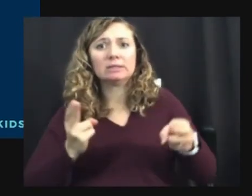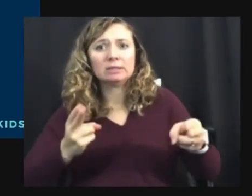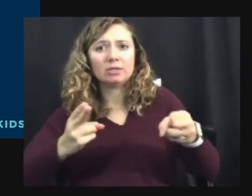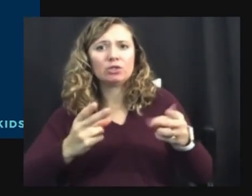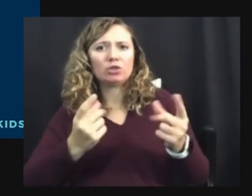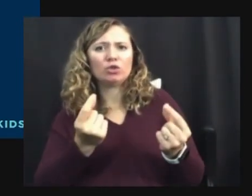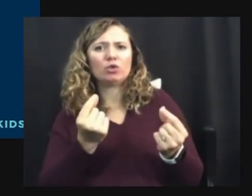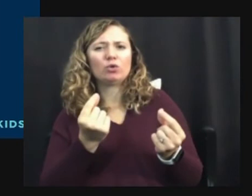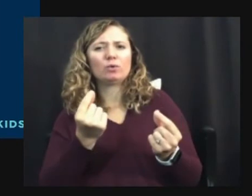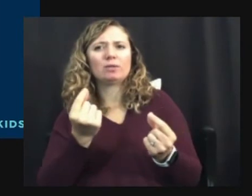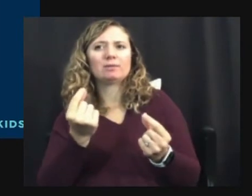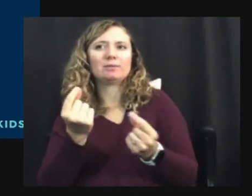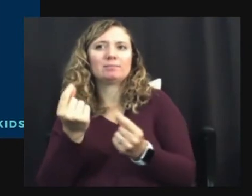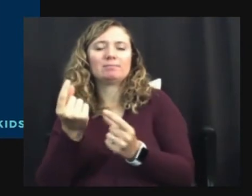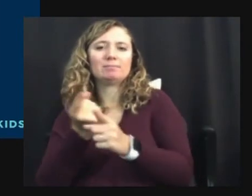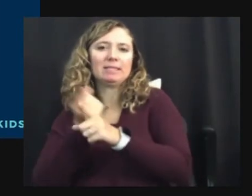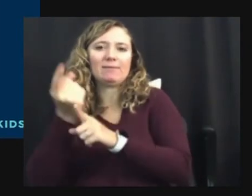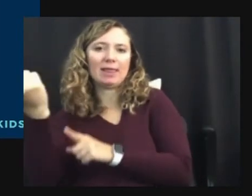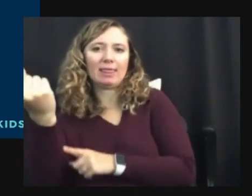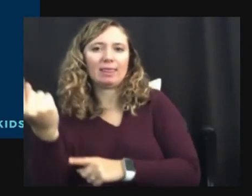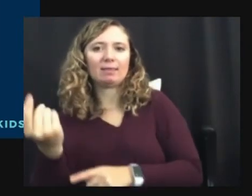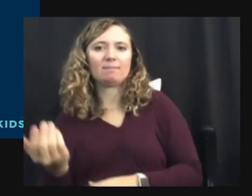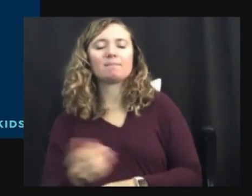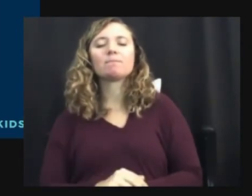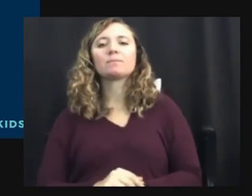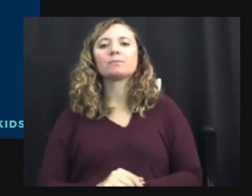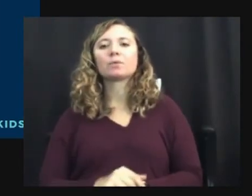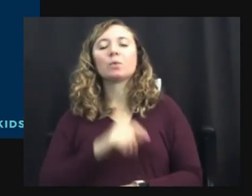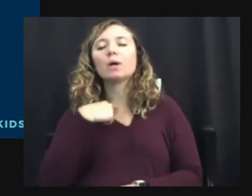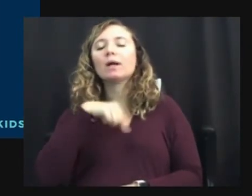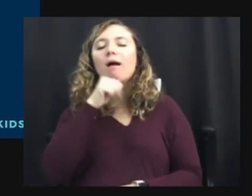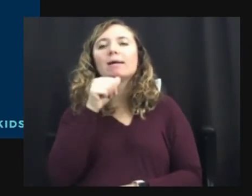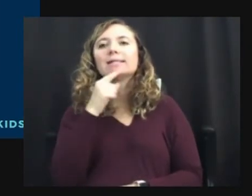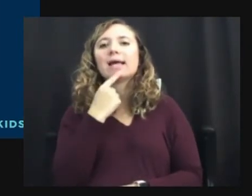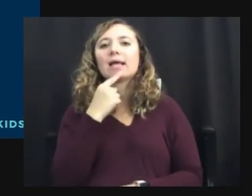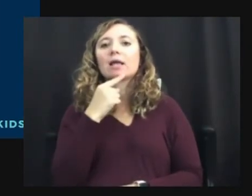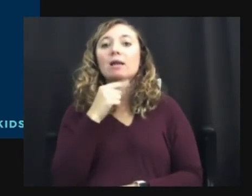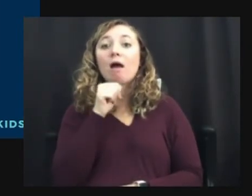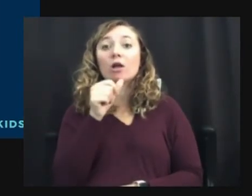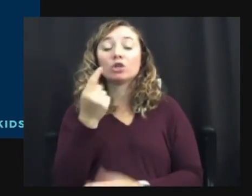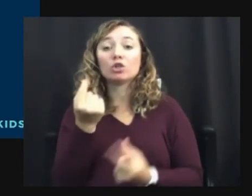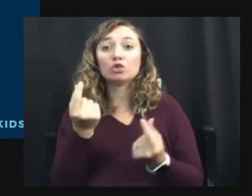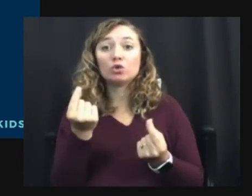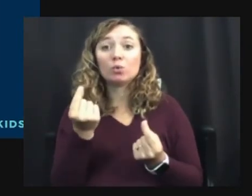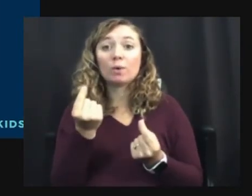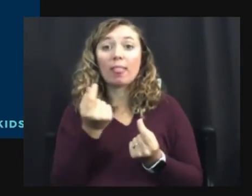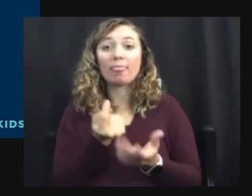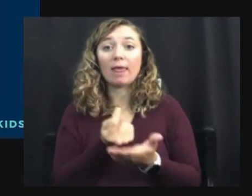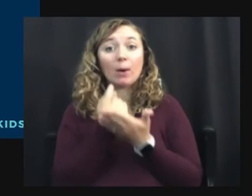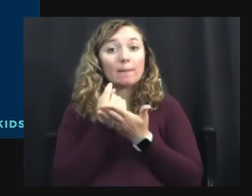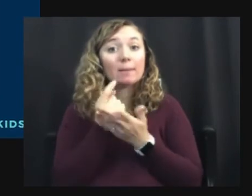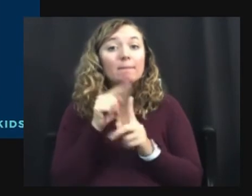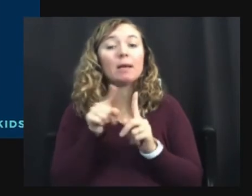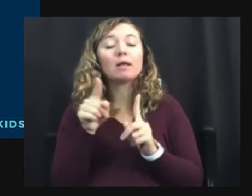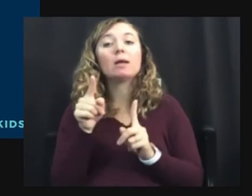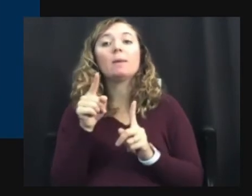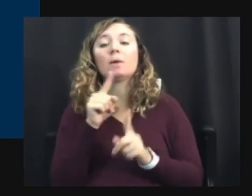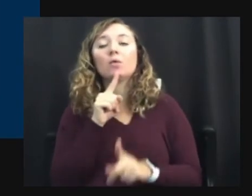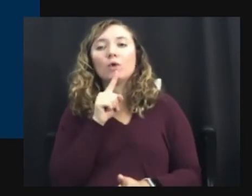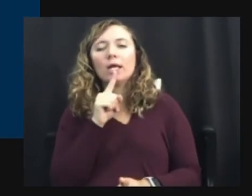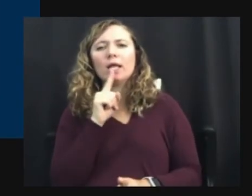not to do therapies. We're saying to be critically thinking about what therapies